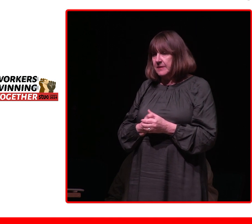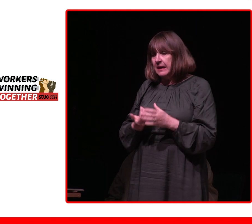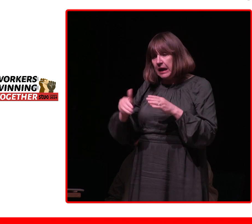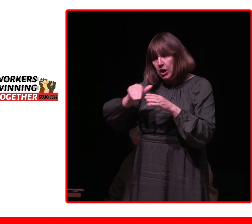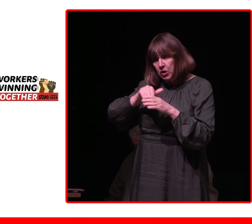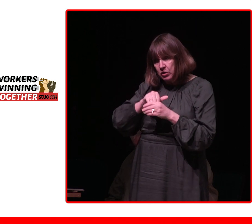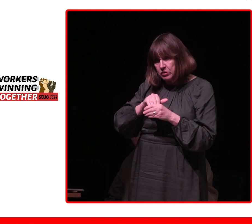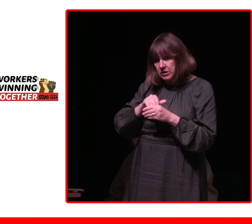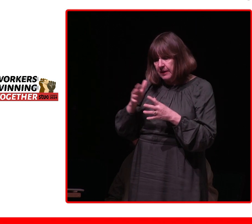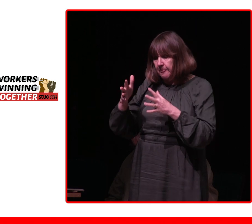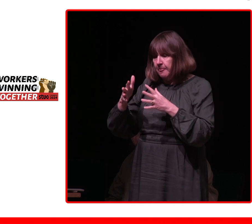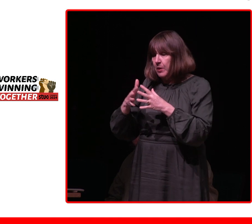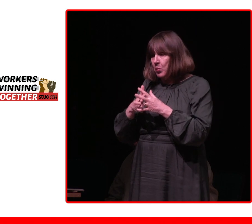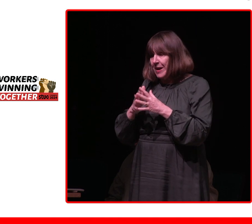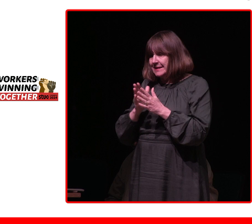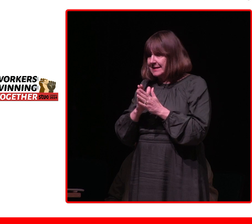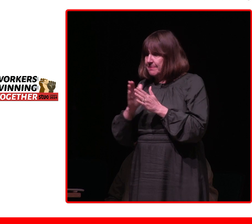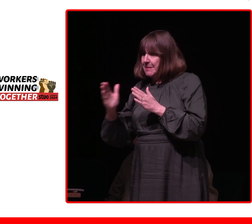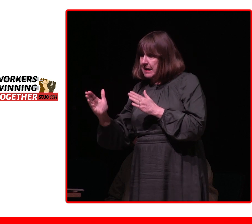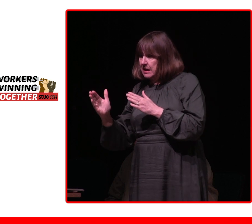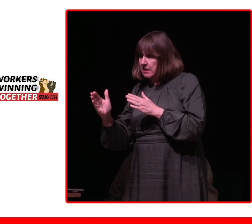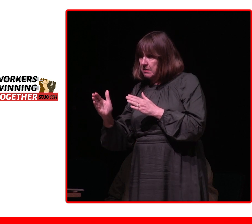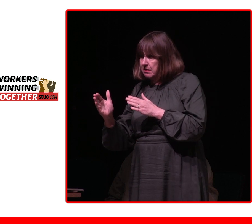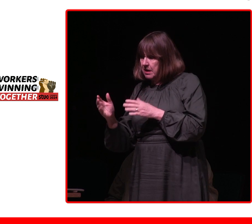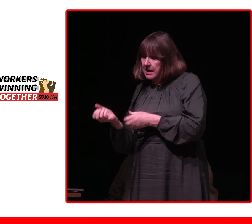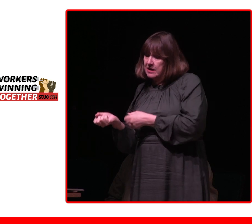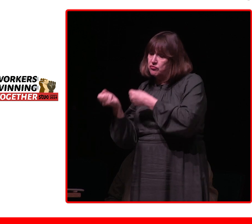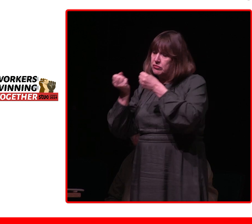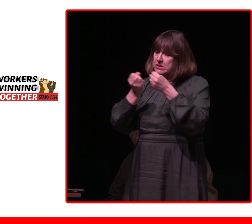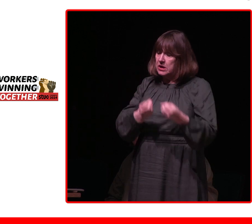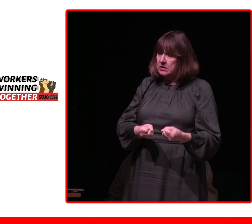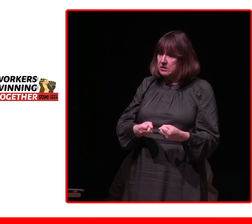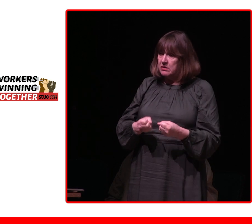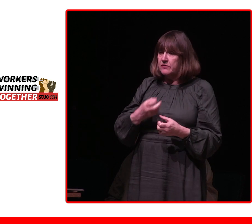including the West Bank and the return of the Israeli hostages.